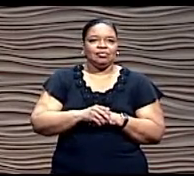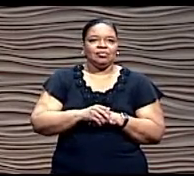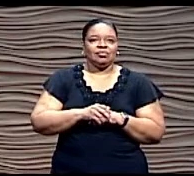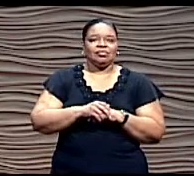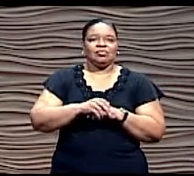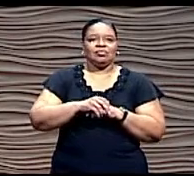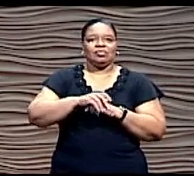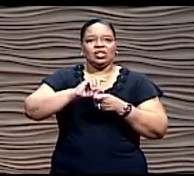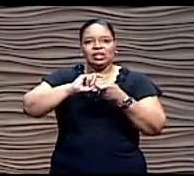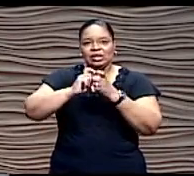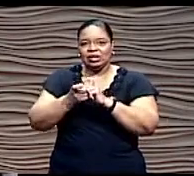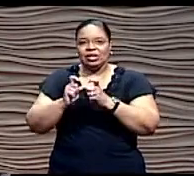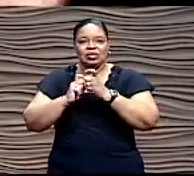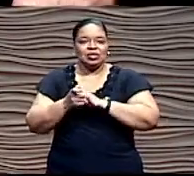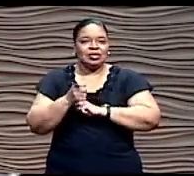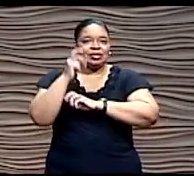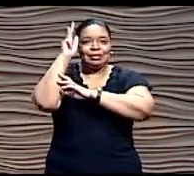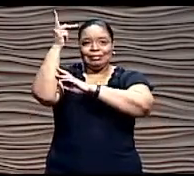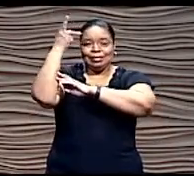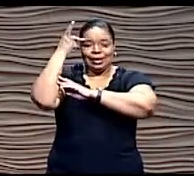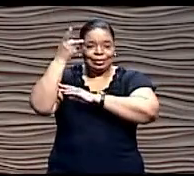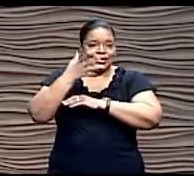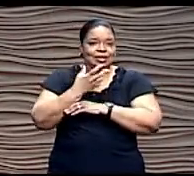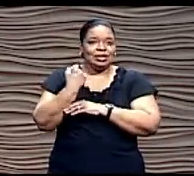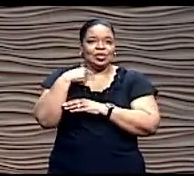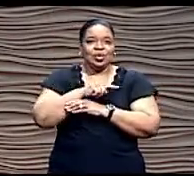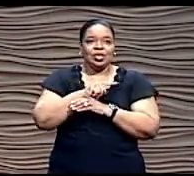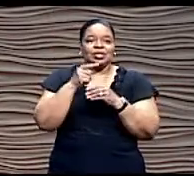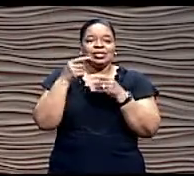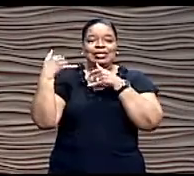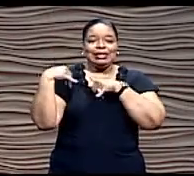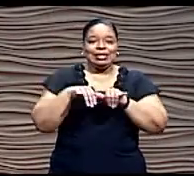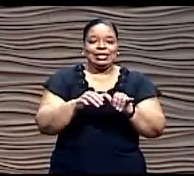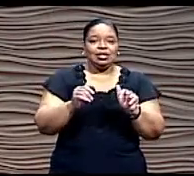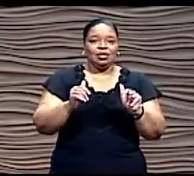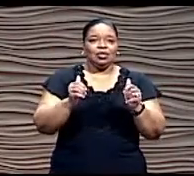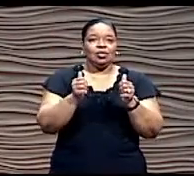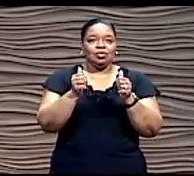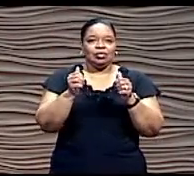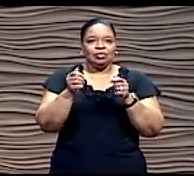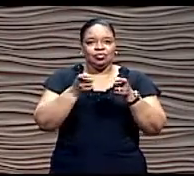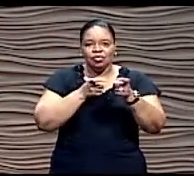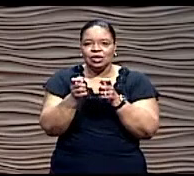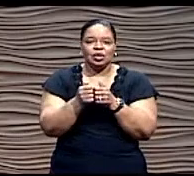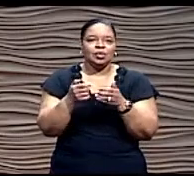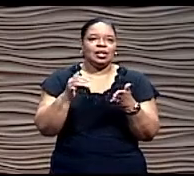twisted, poisonous politics. We haven't gotten away from that.